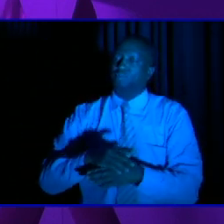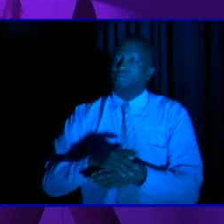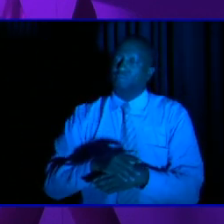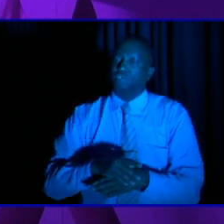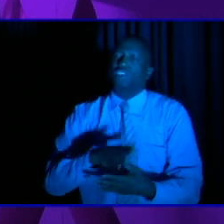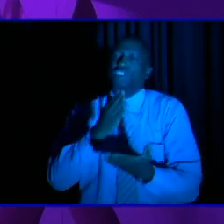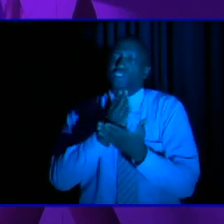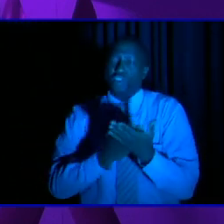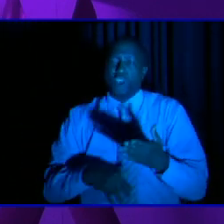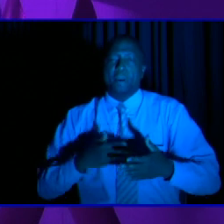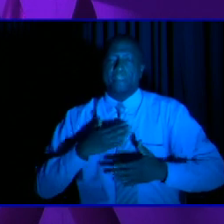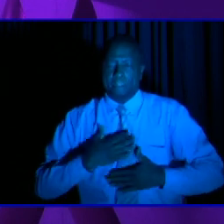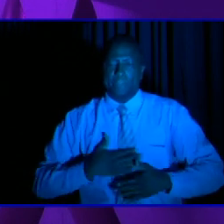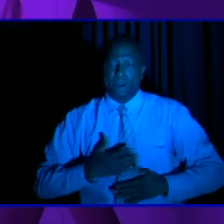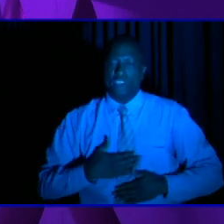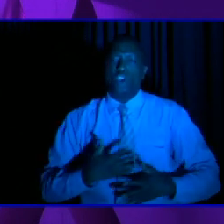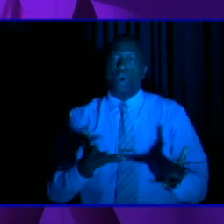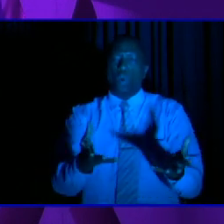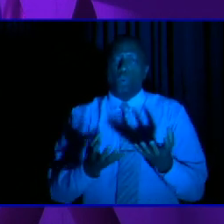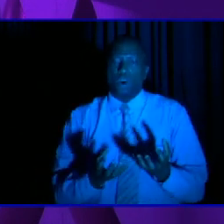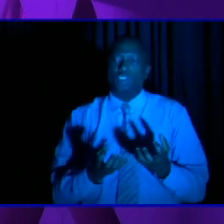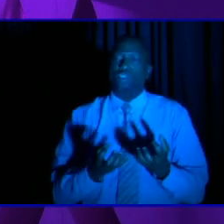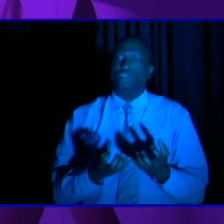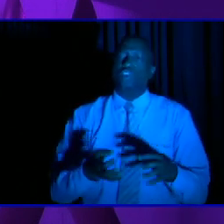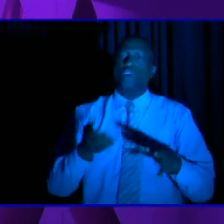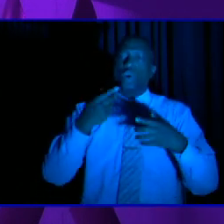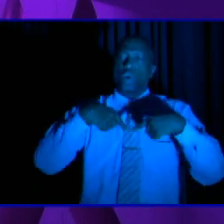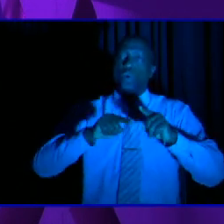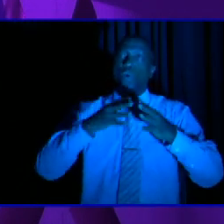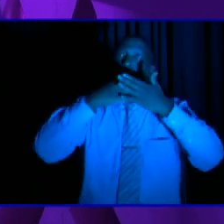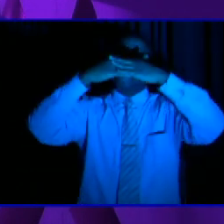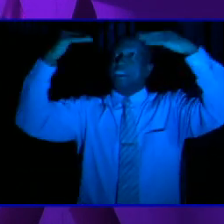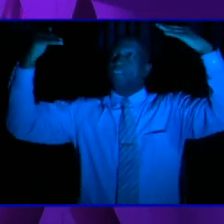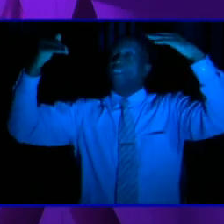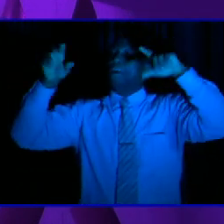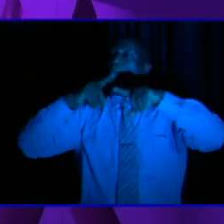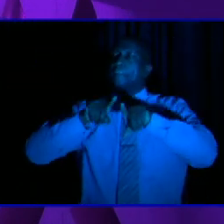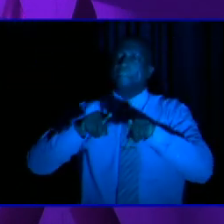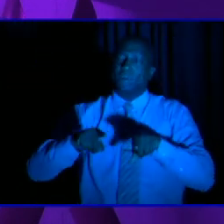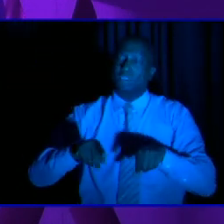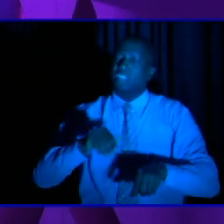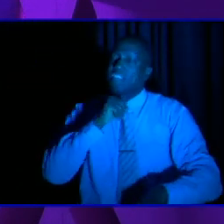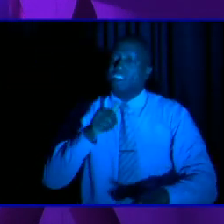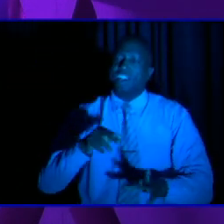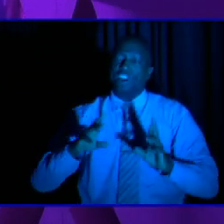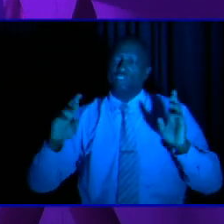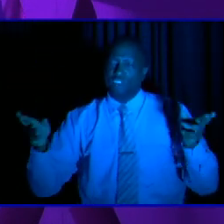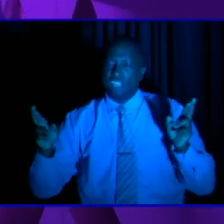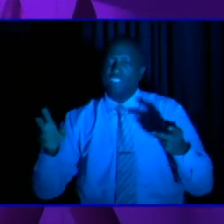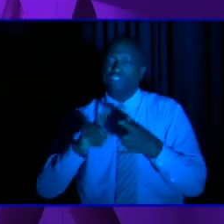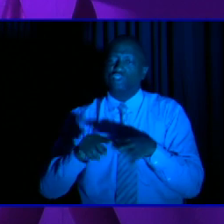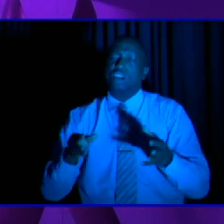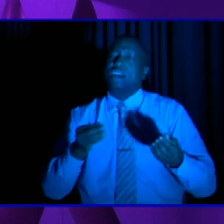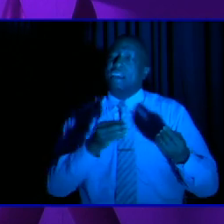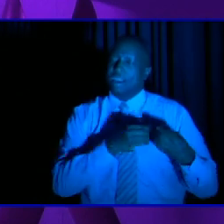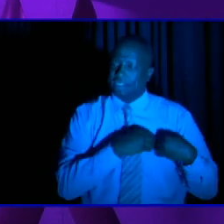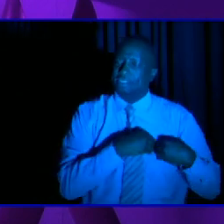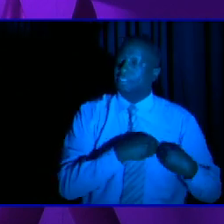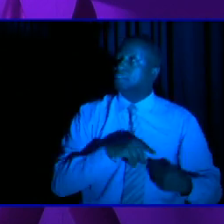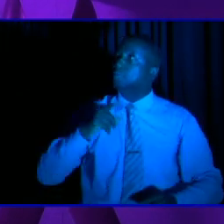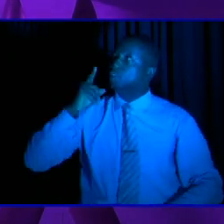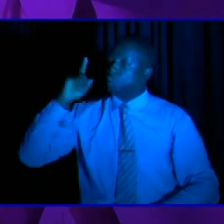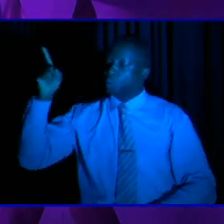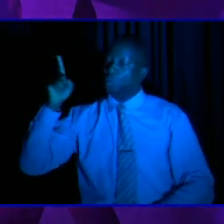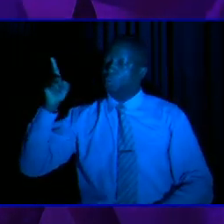not willing to take off their garb. Somebody is willing to make it to that dining hall, but they are not willing,